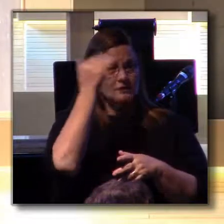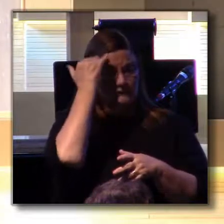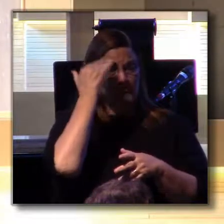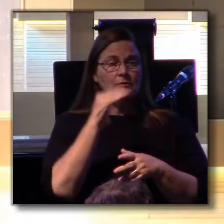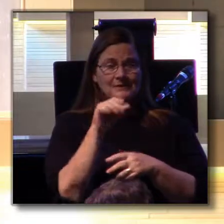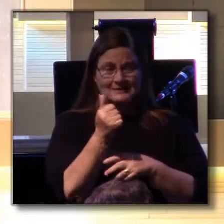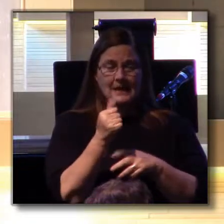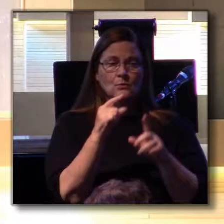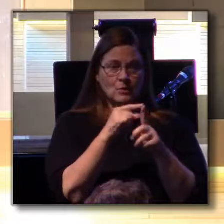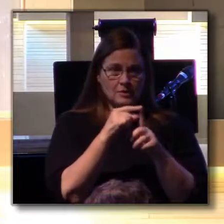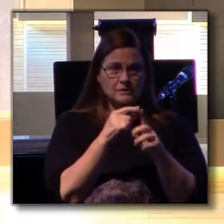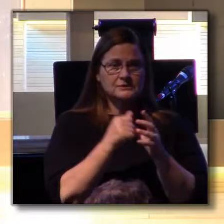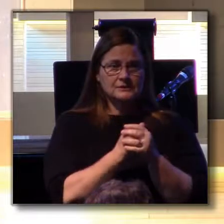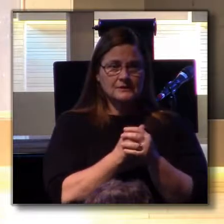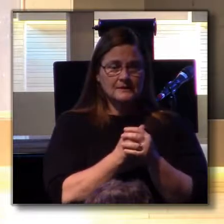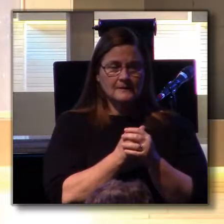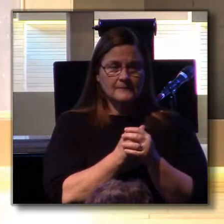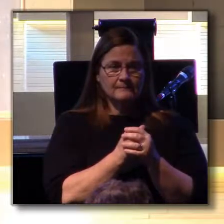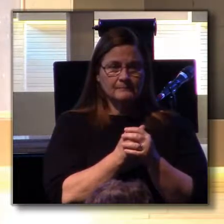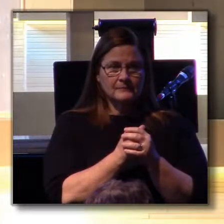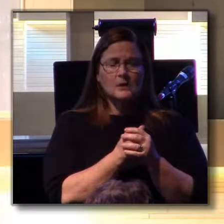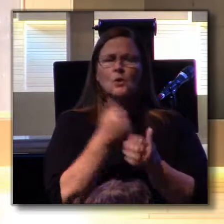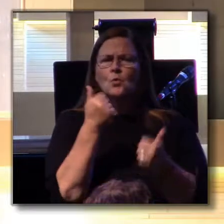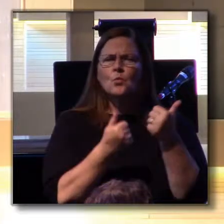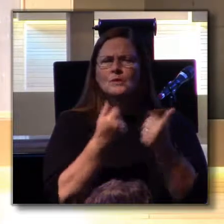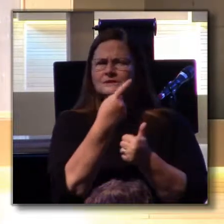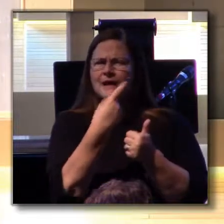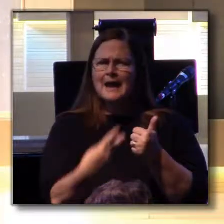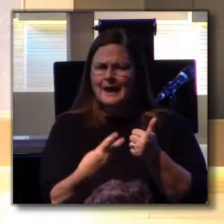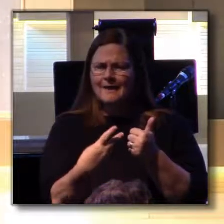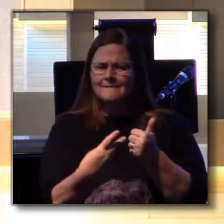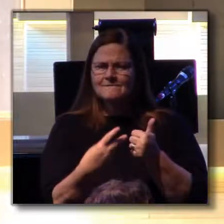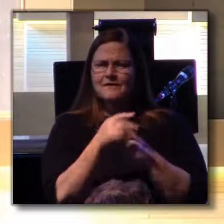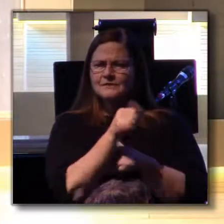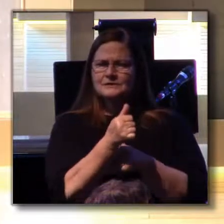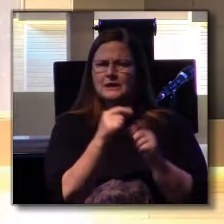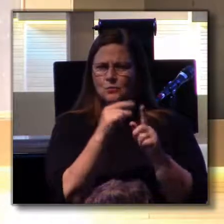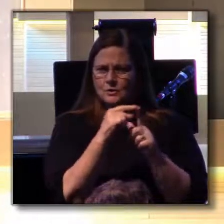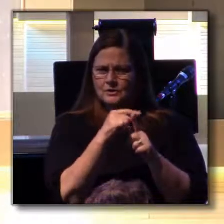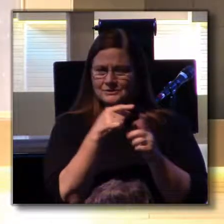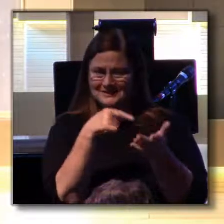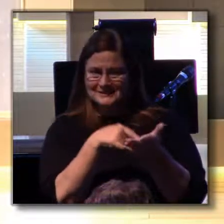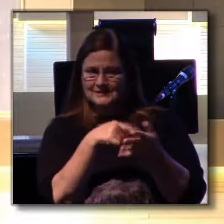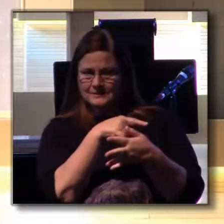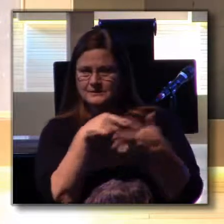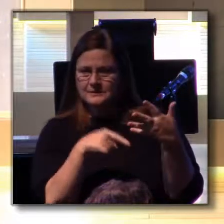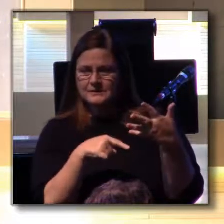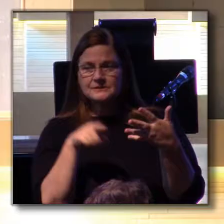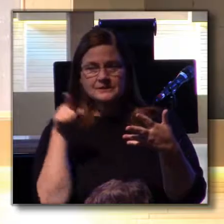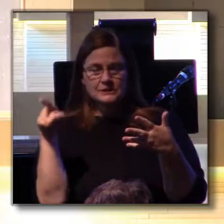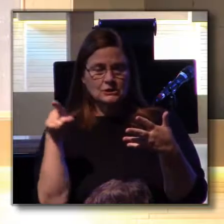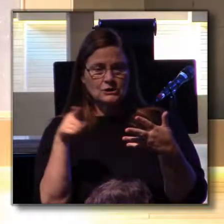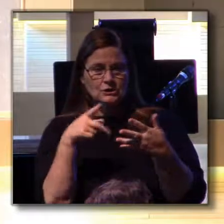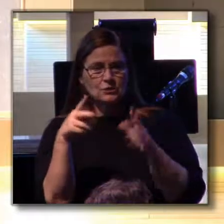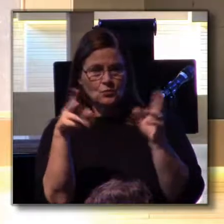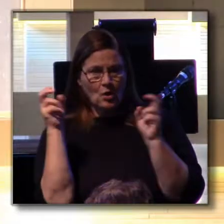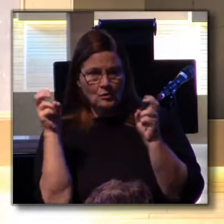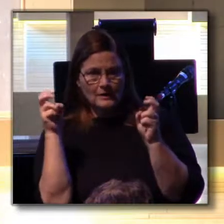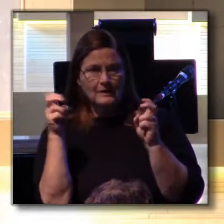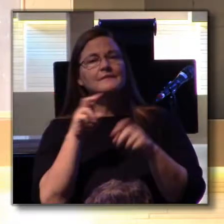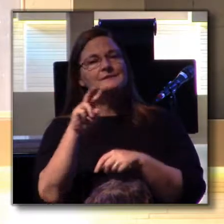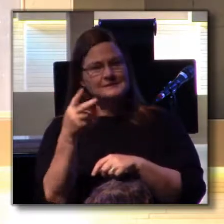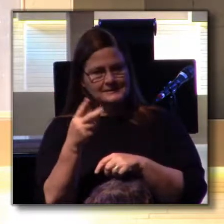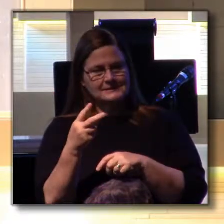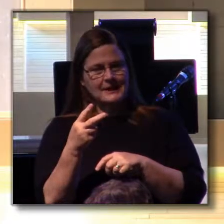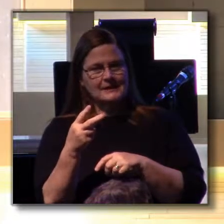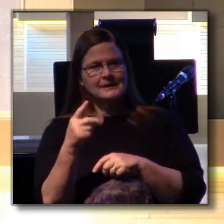words, which half of the 10 words is this, does he quote from? The second half, right?